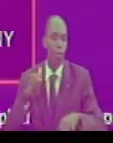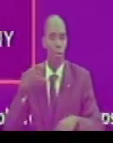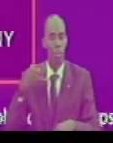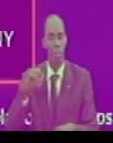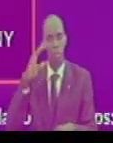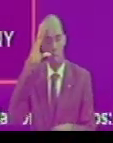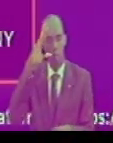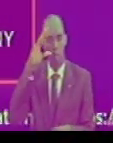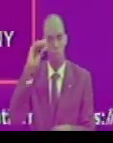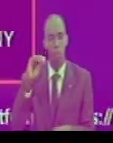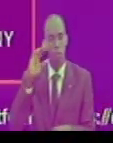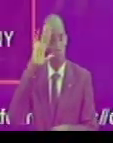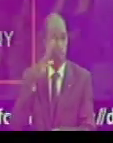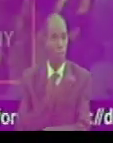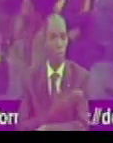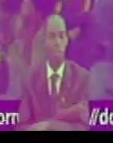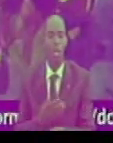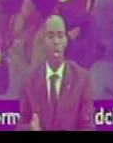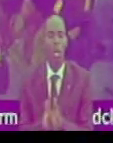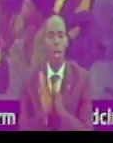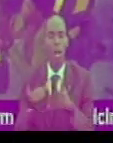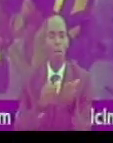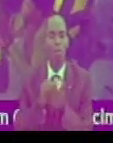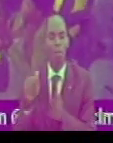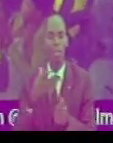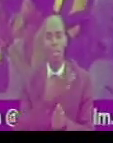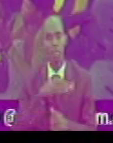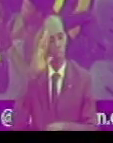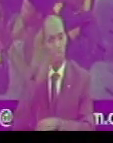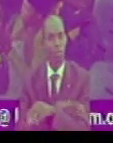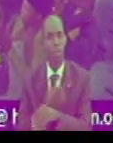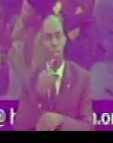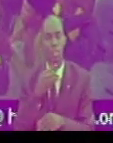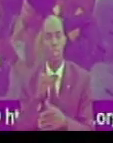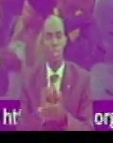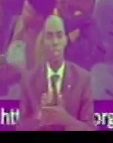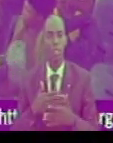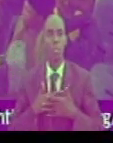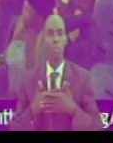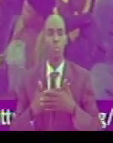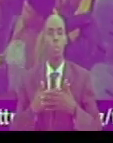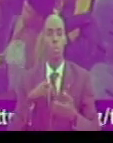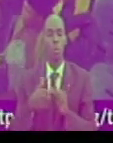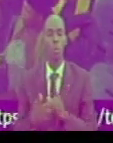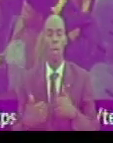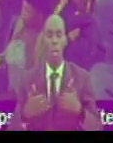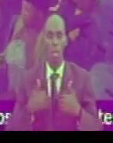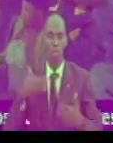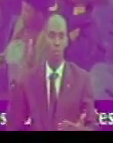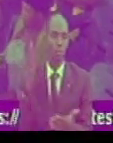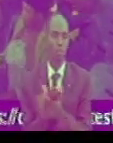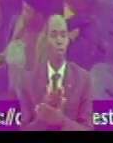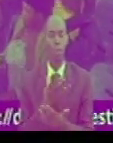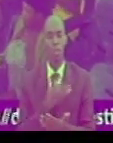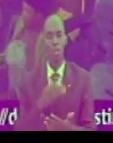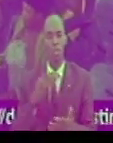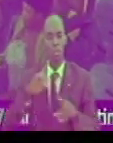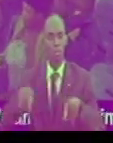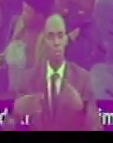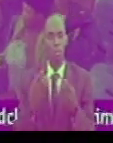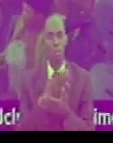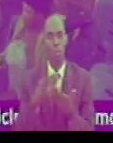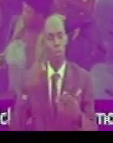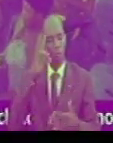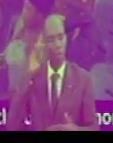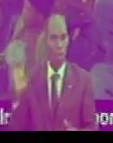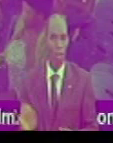is healed. Praise the Lord. We can also tell you that COVID-19 is still bowing to the name of